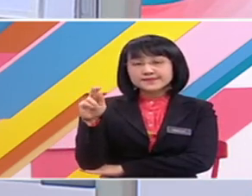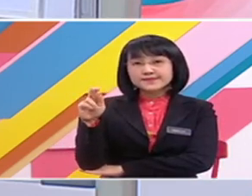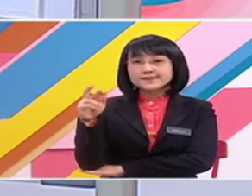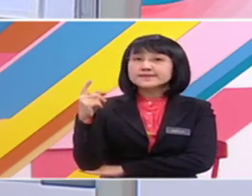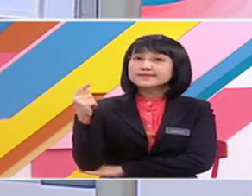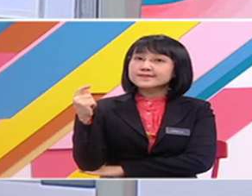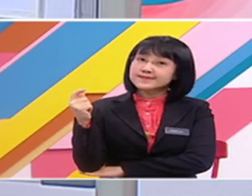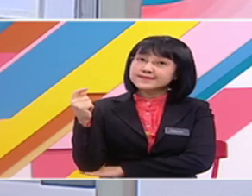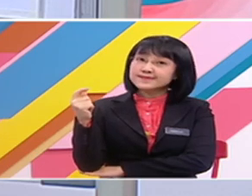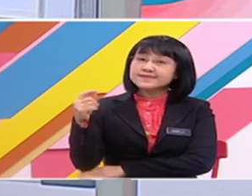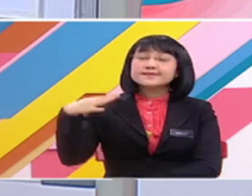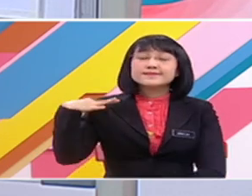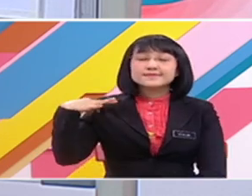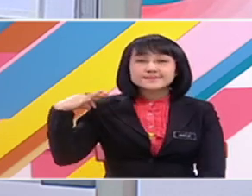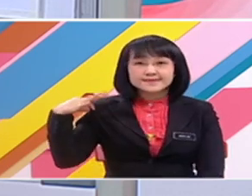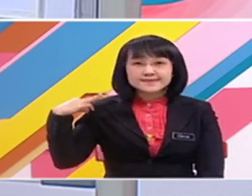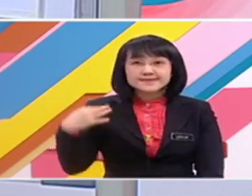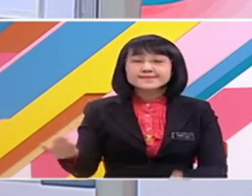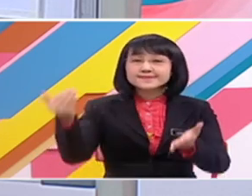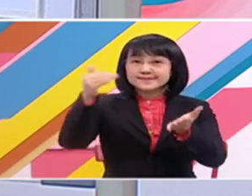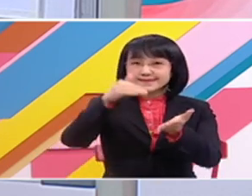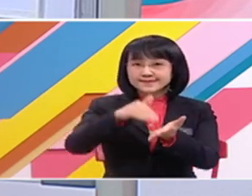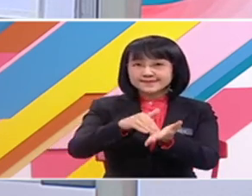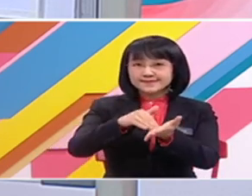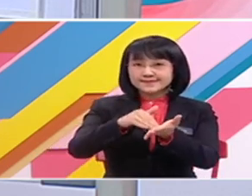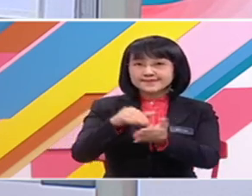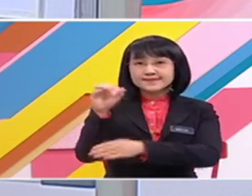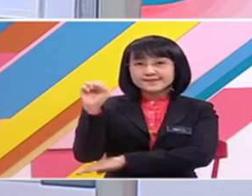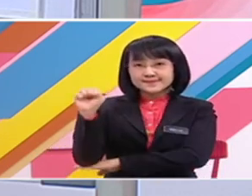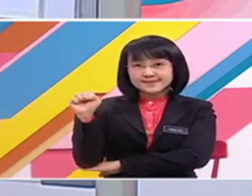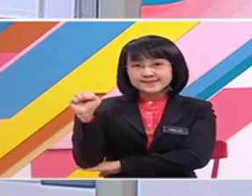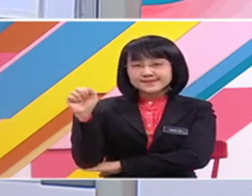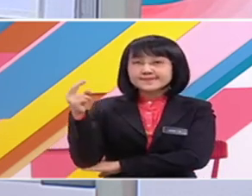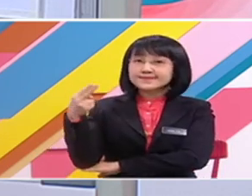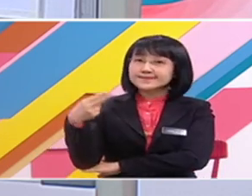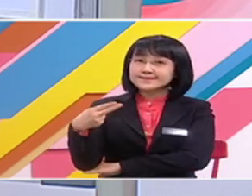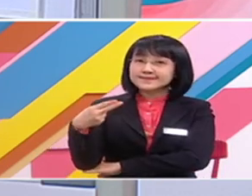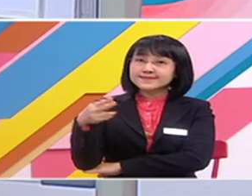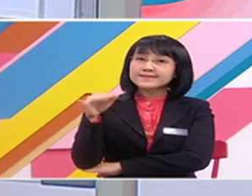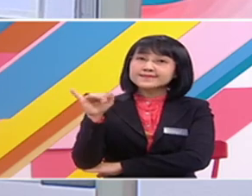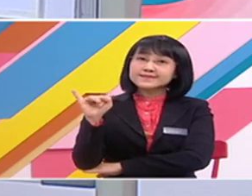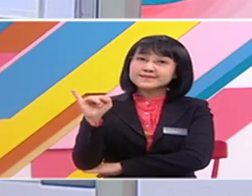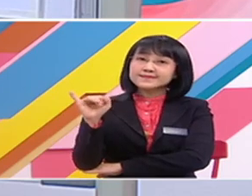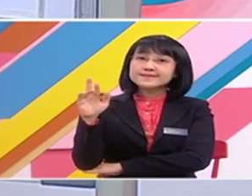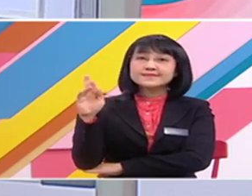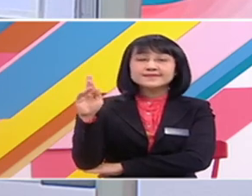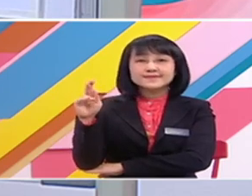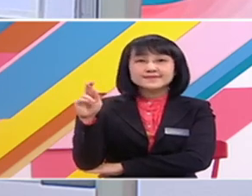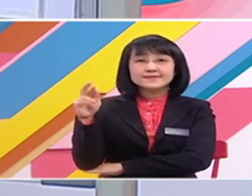S-H-I-R-T. Shirt. Okay, once again. S-H-I-R-T.